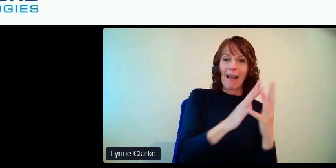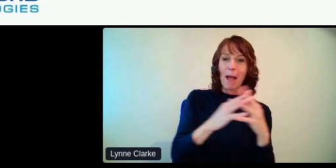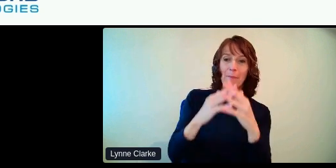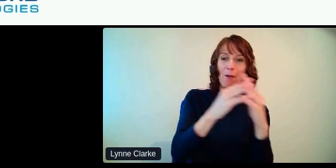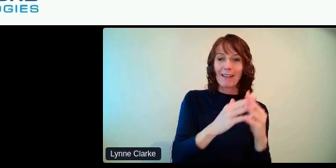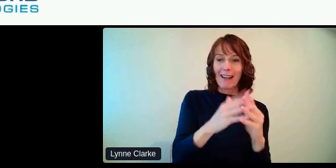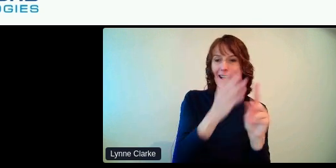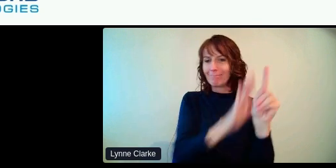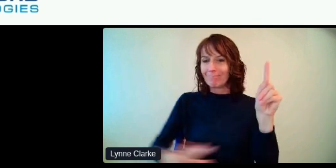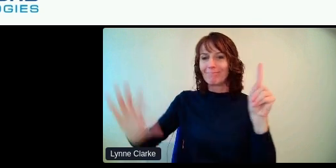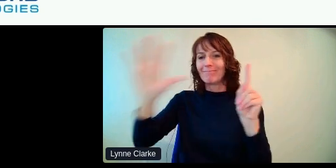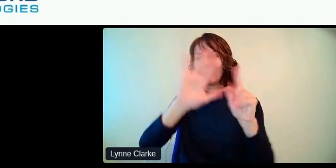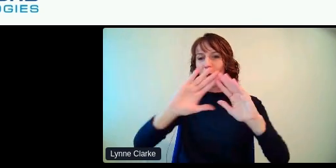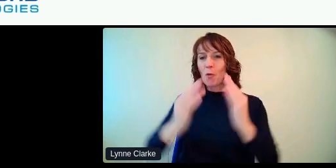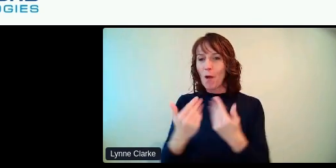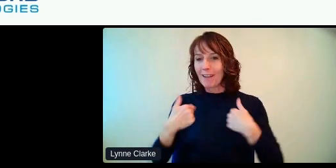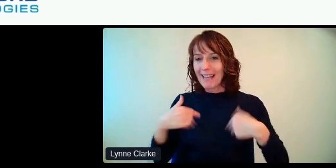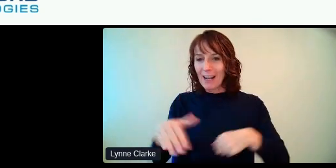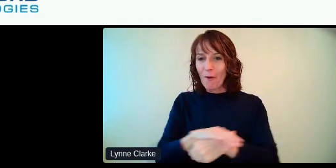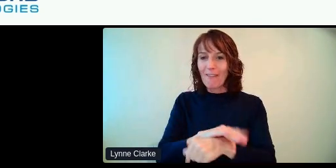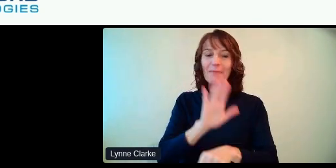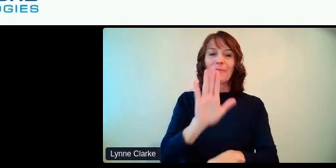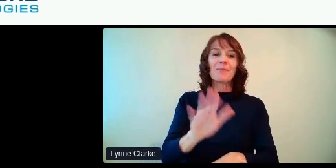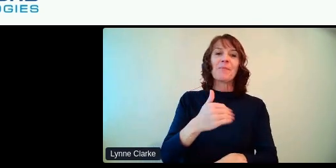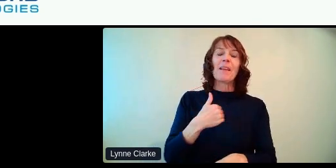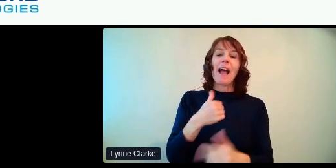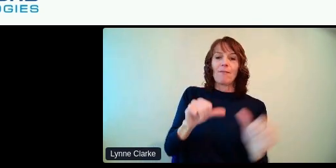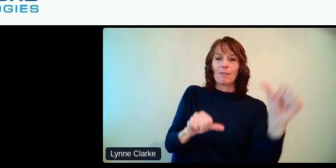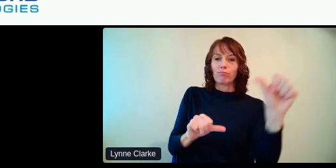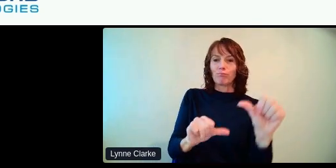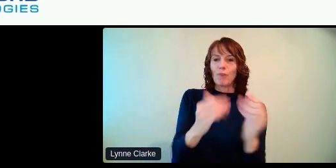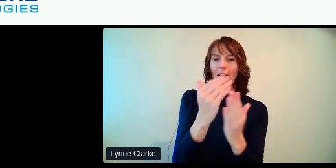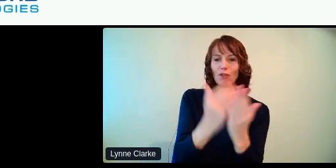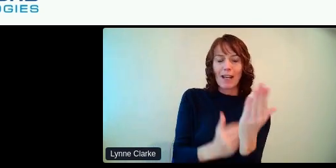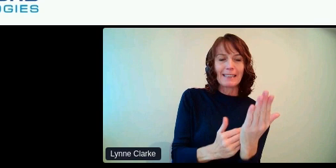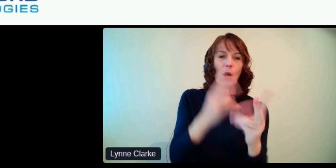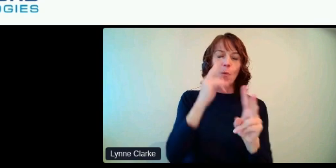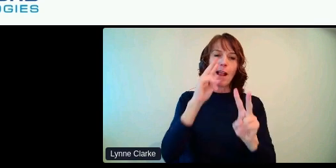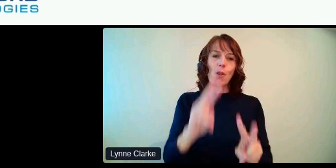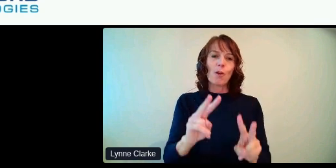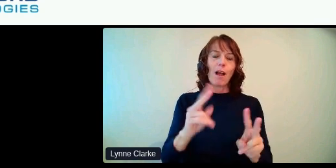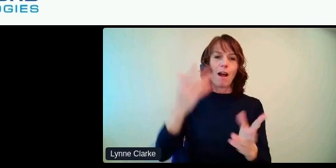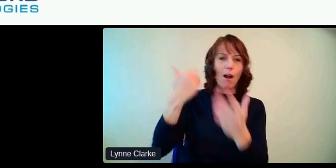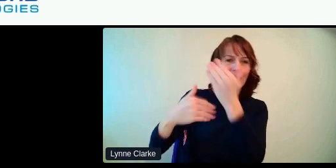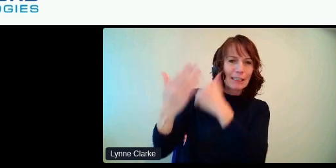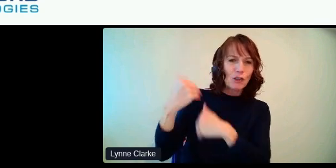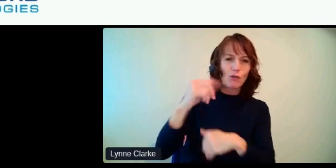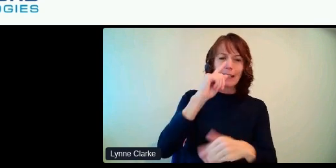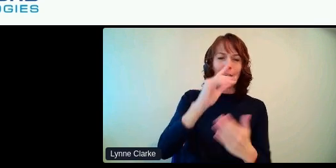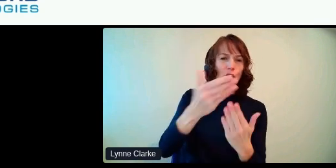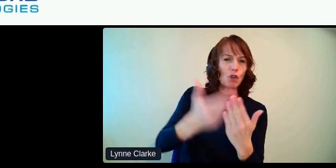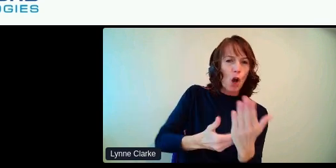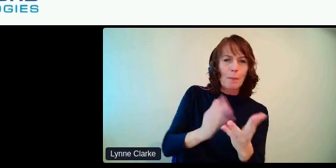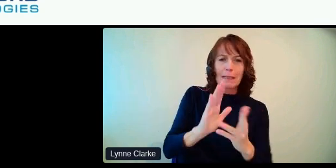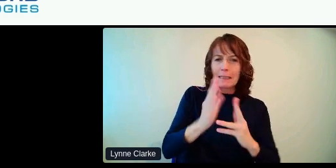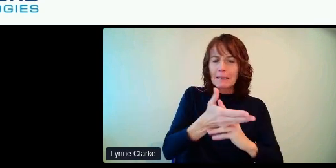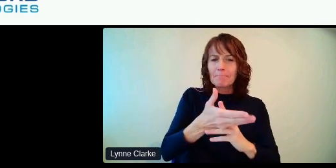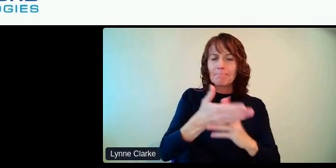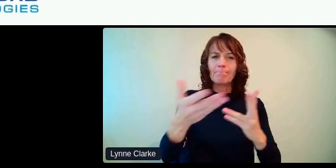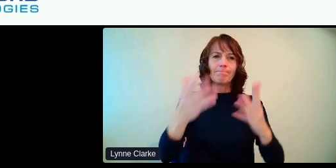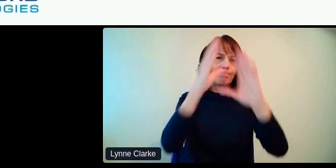today, which will take a look at our history in documents and accessibility. I'll introduce you to